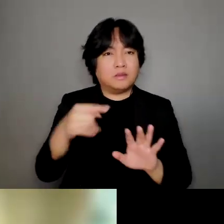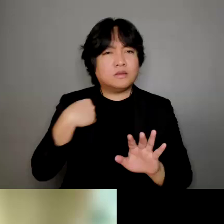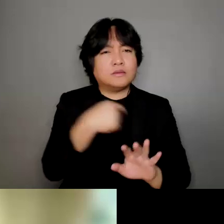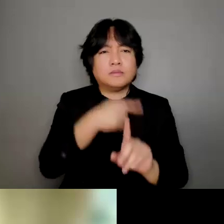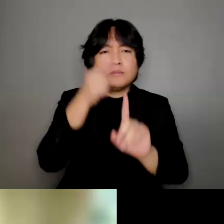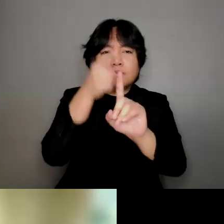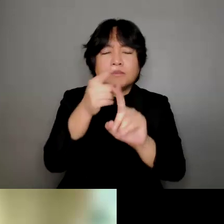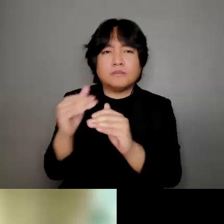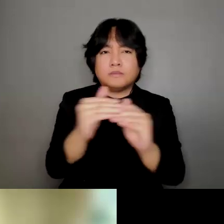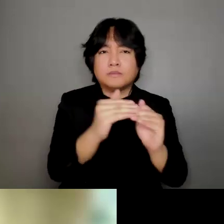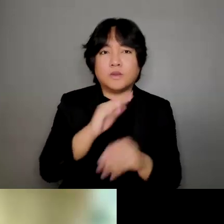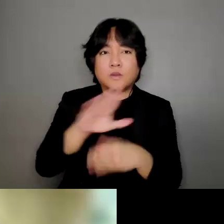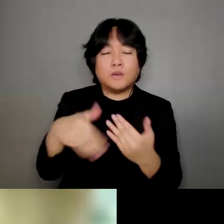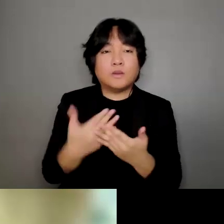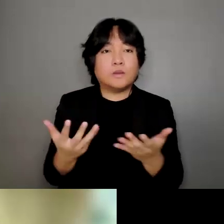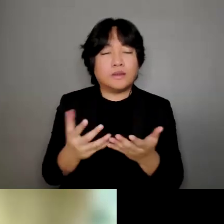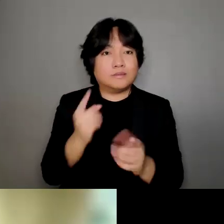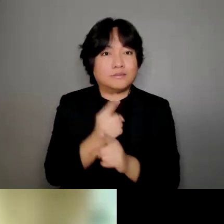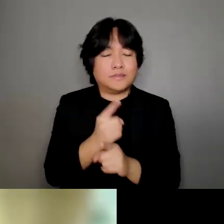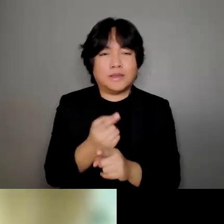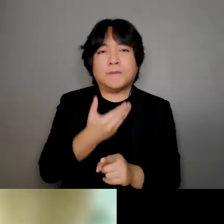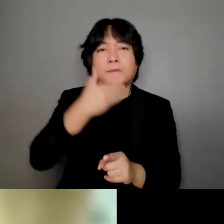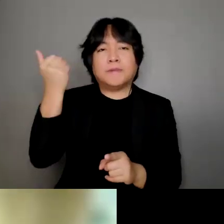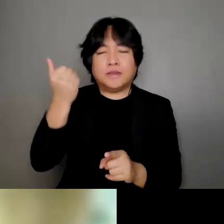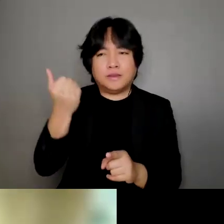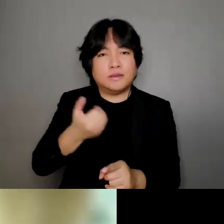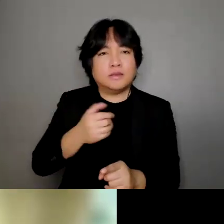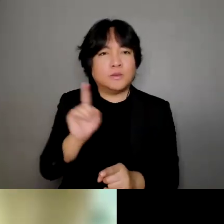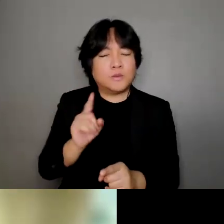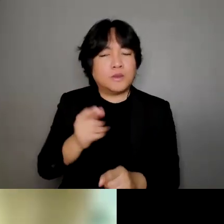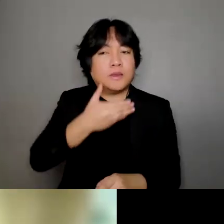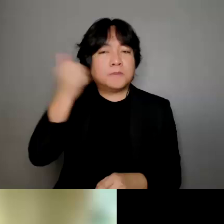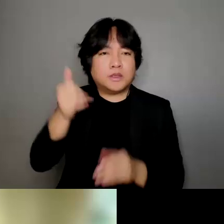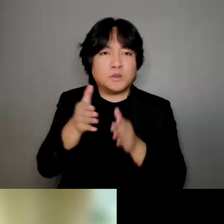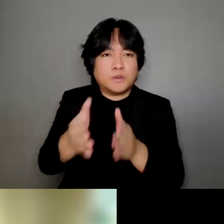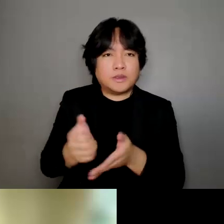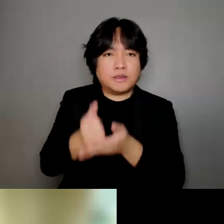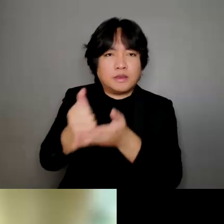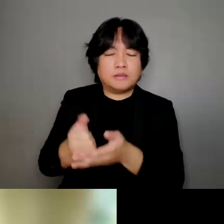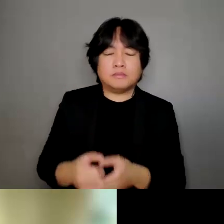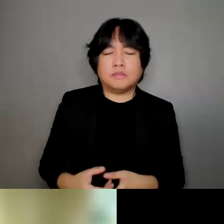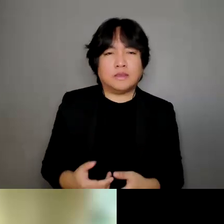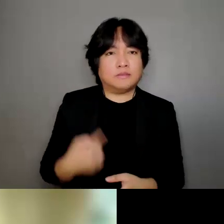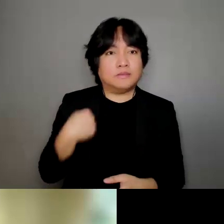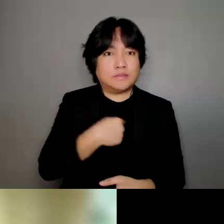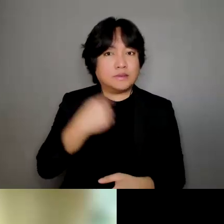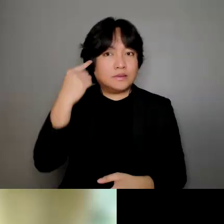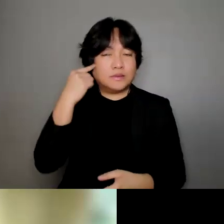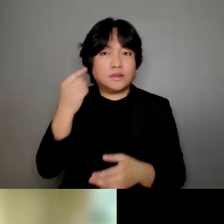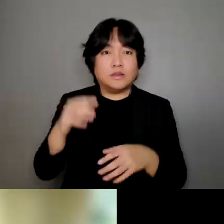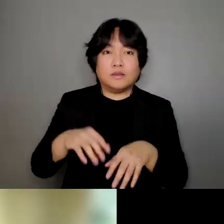kailangan necessarily sabihin na mas pangit dito sa bansang ito over the other. Kasi if we are able to pour